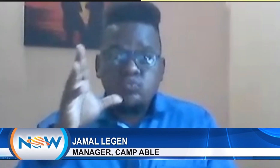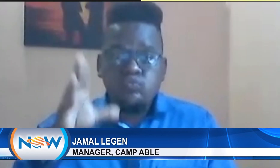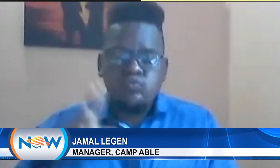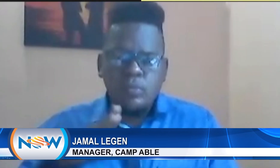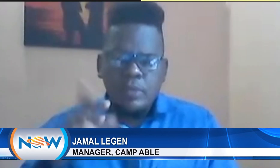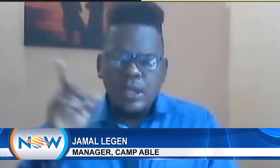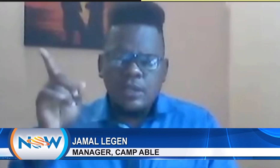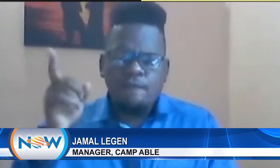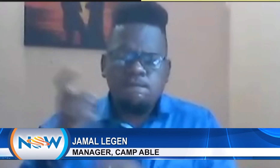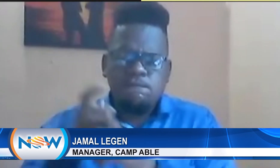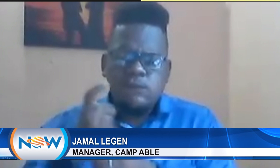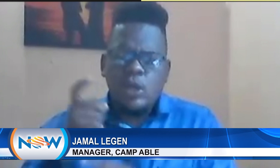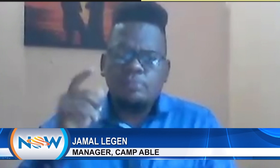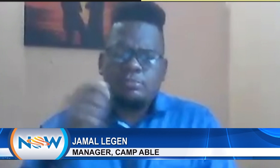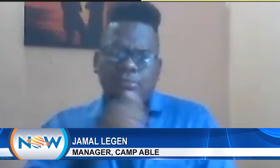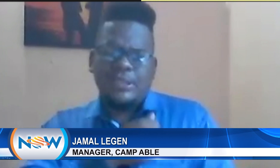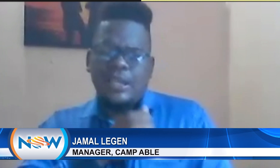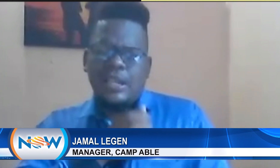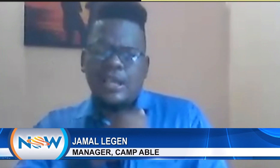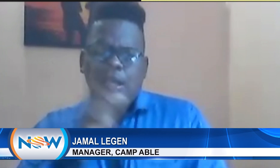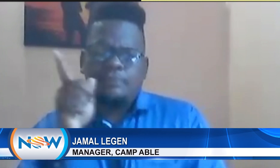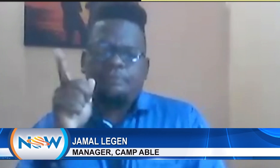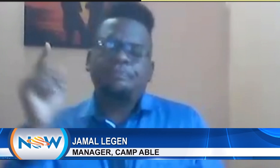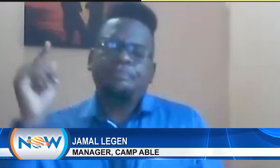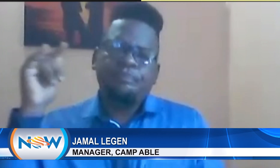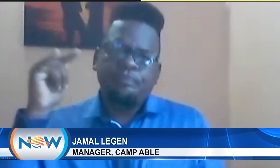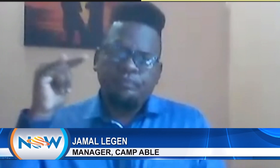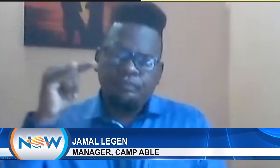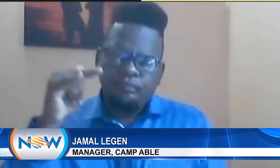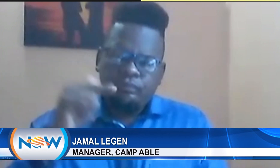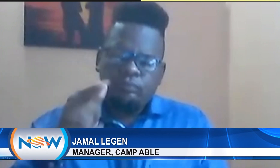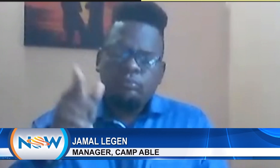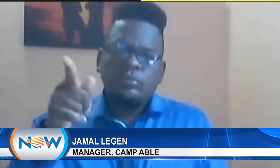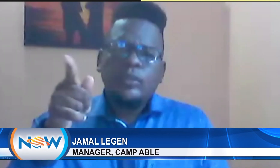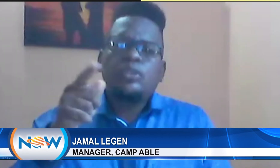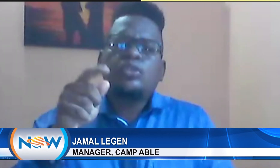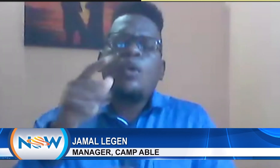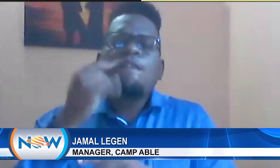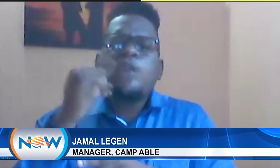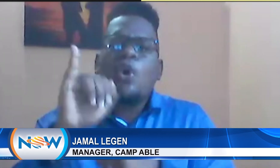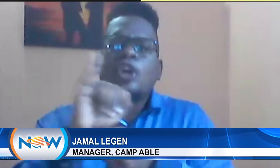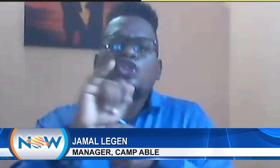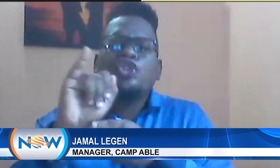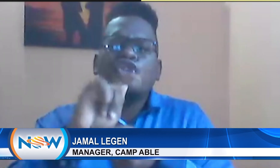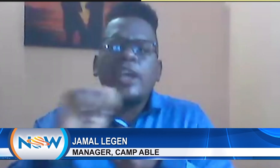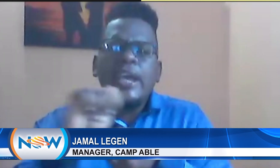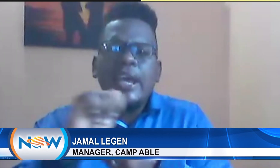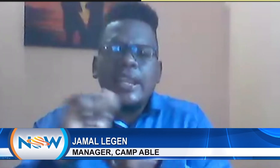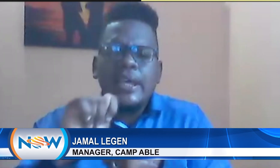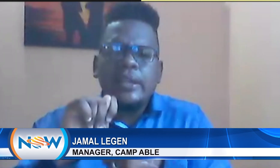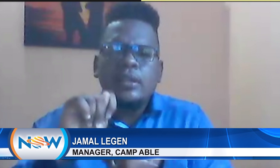It was established by a lady from Canada.